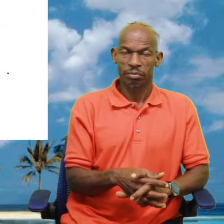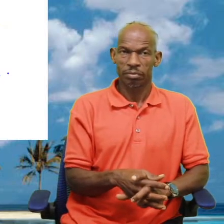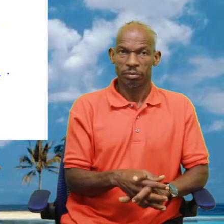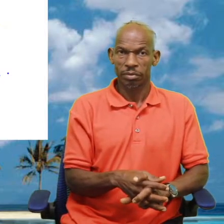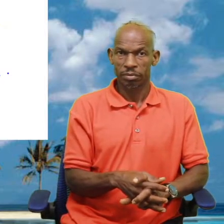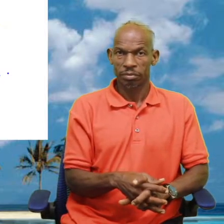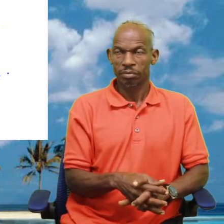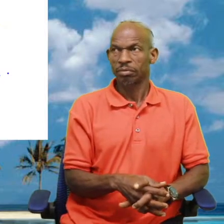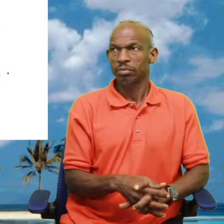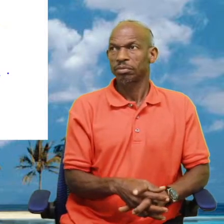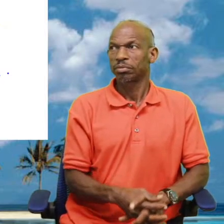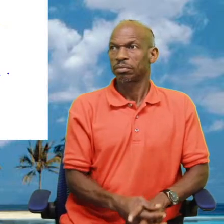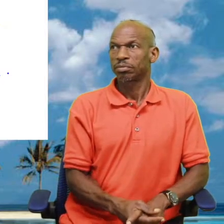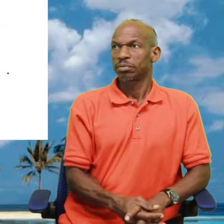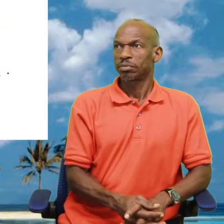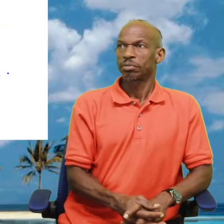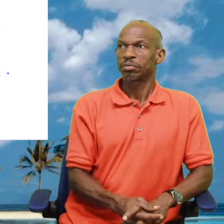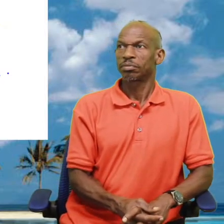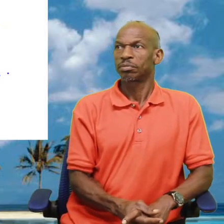Okay.